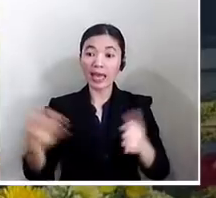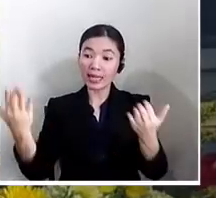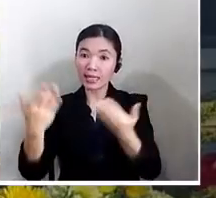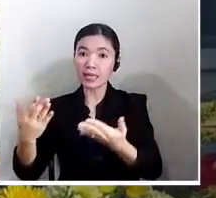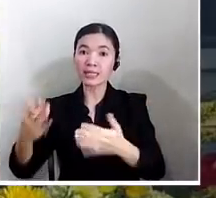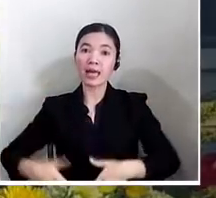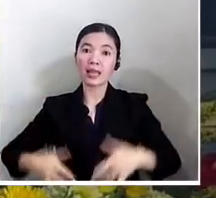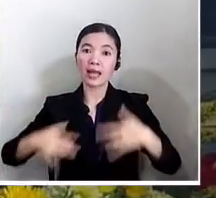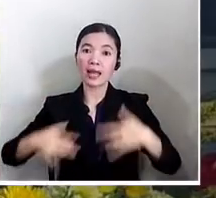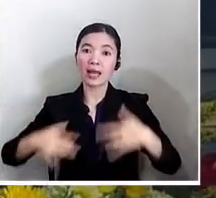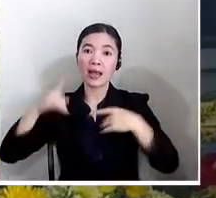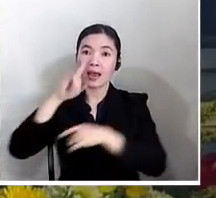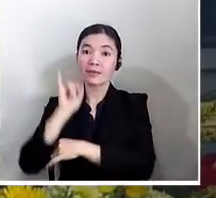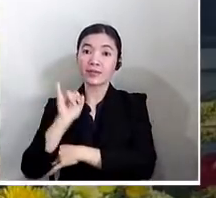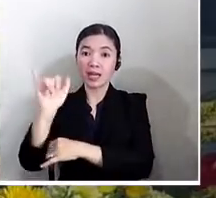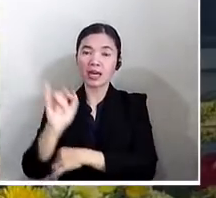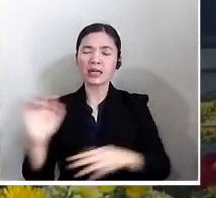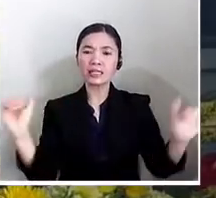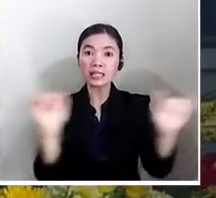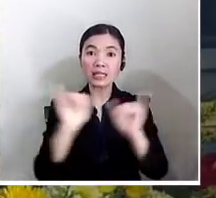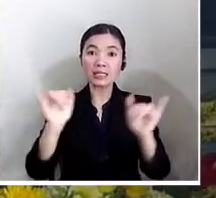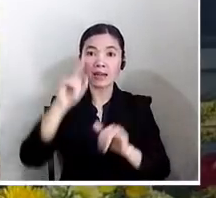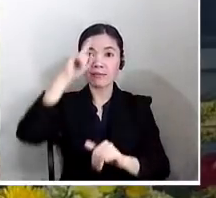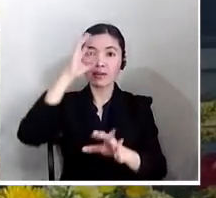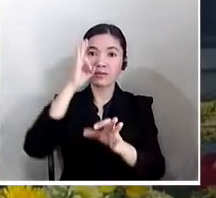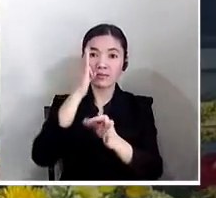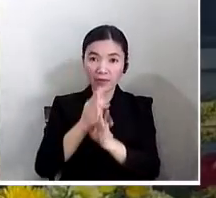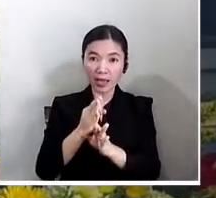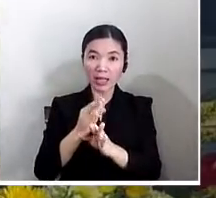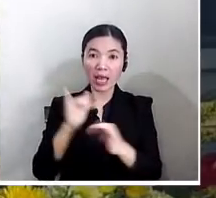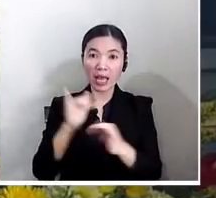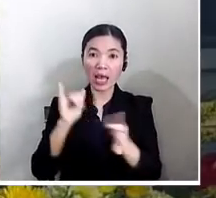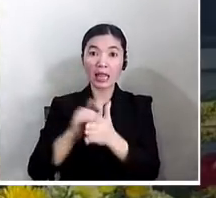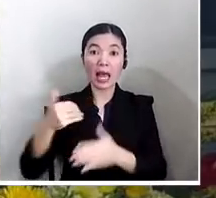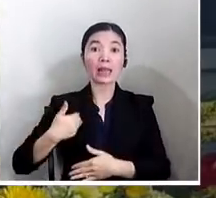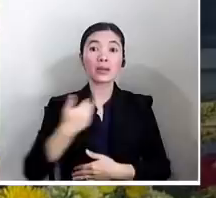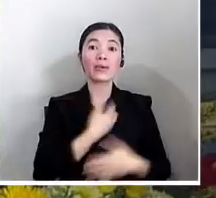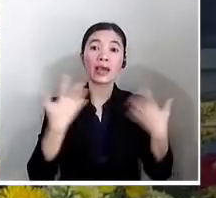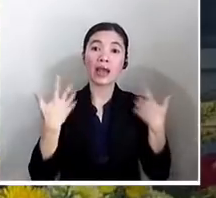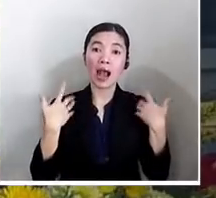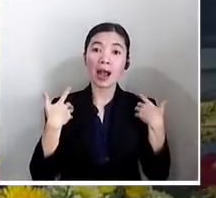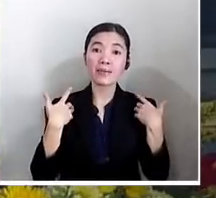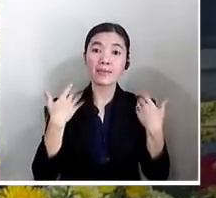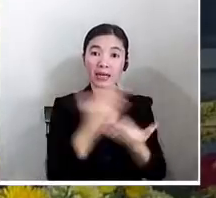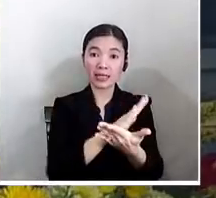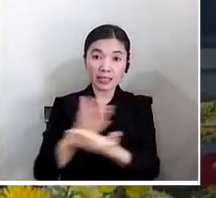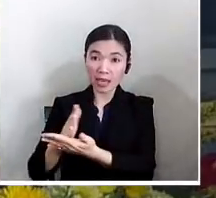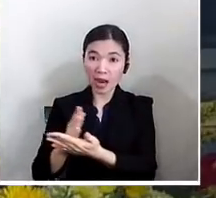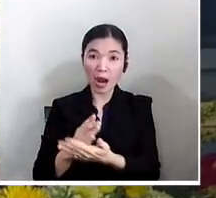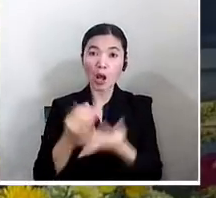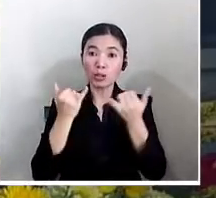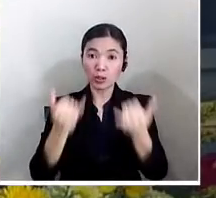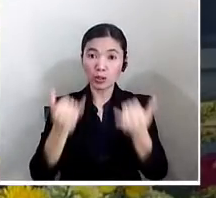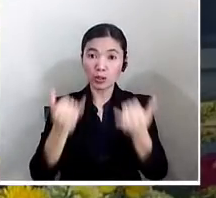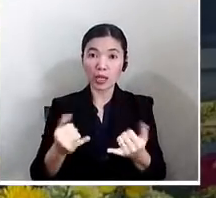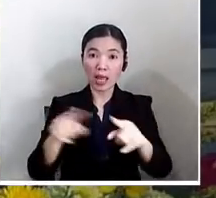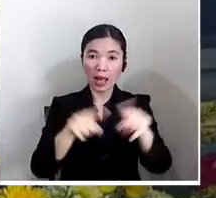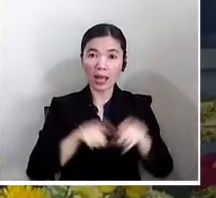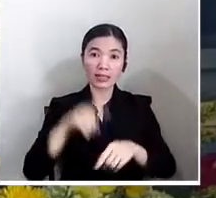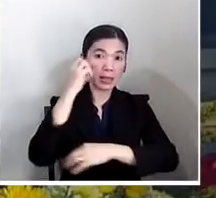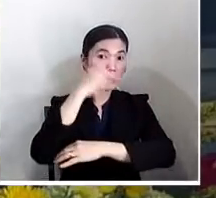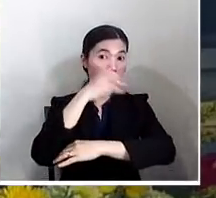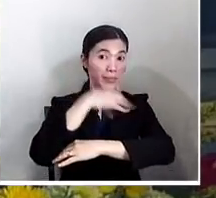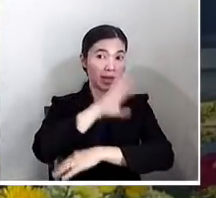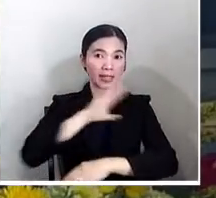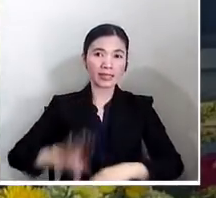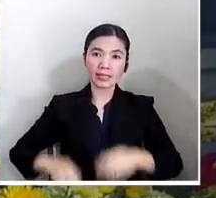the same faith that we are sharing today as baptized Christians. The faith